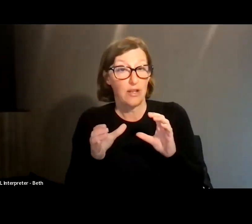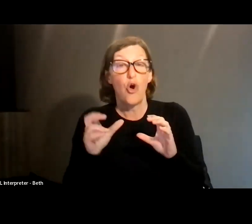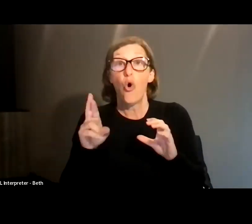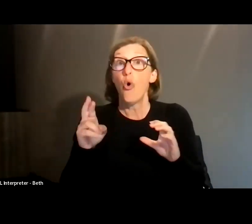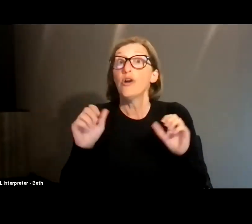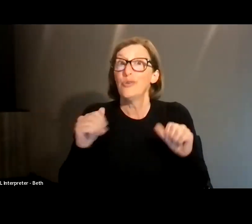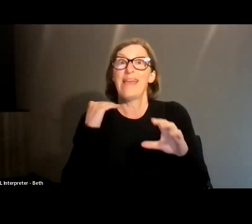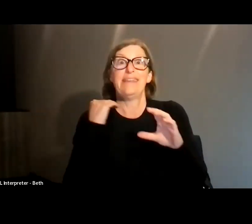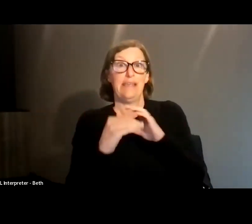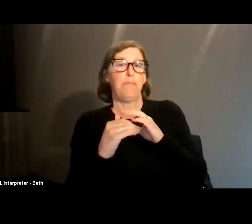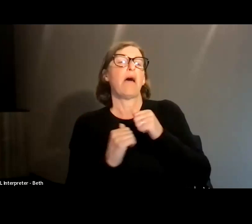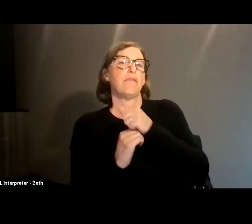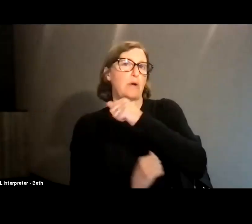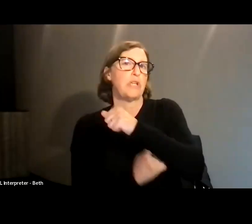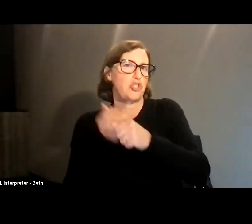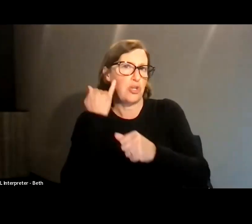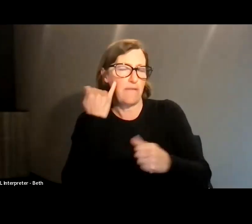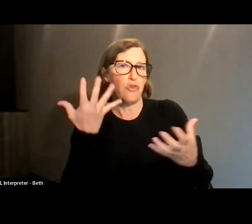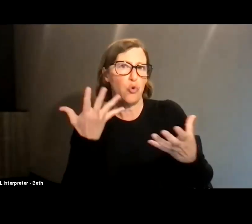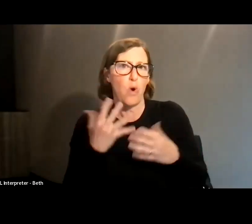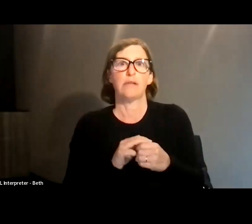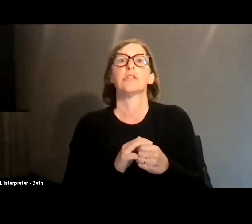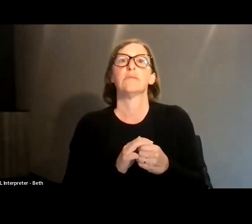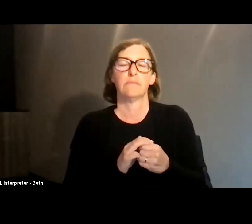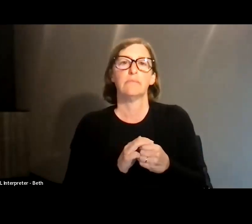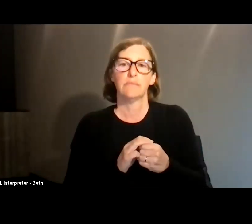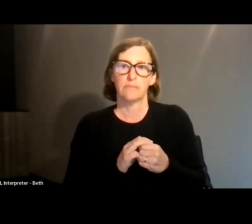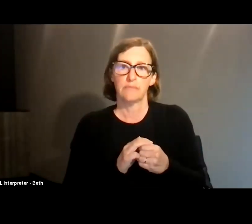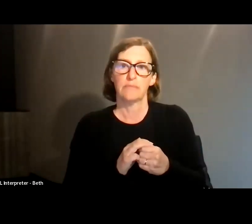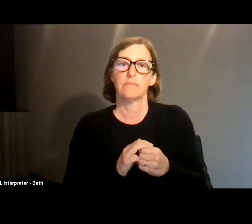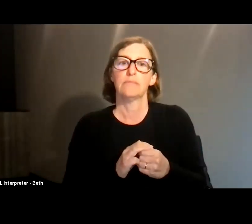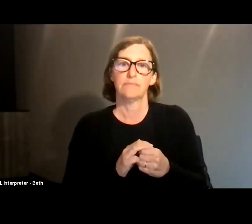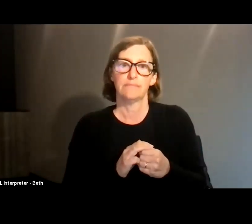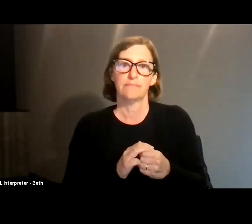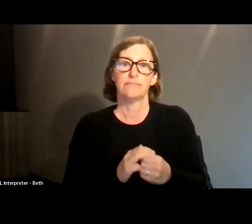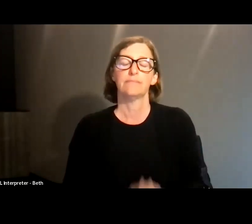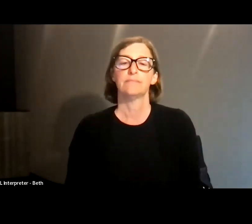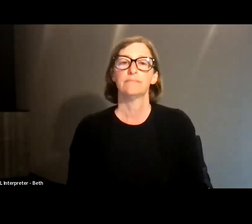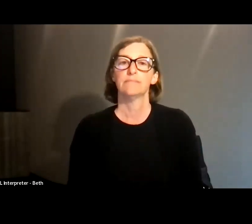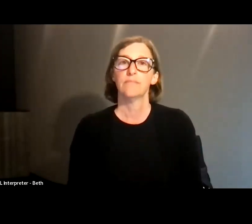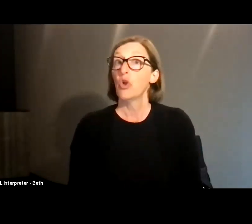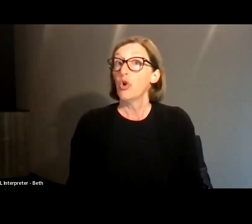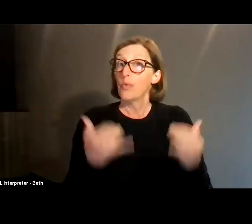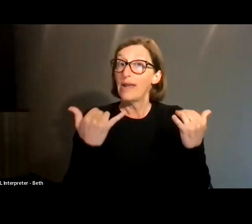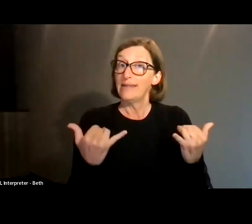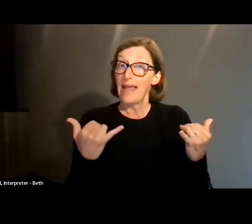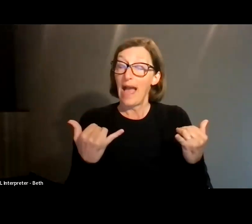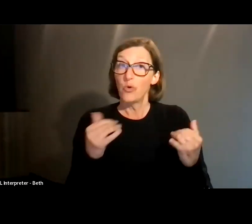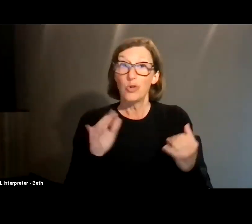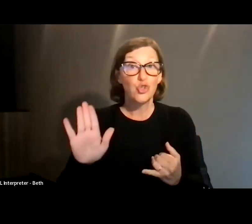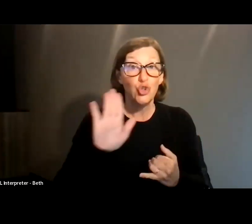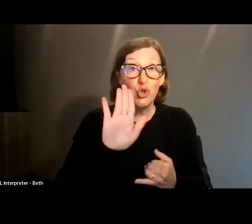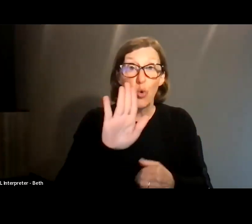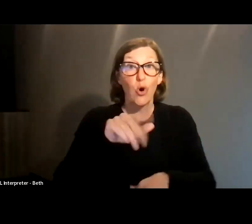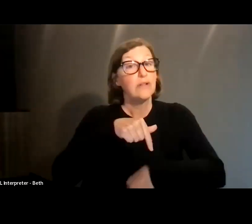the foundation, you can email the foundation directly as well. But this time is for you